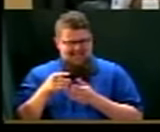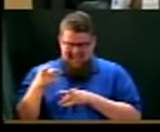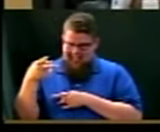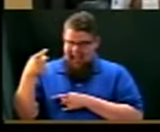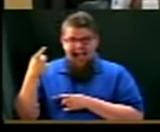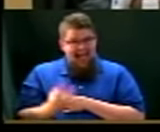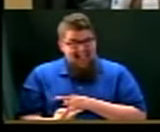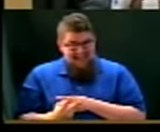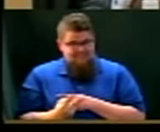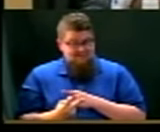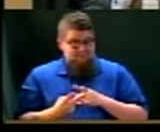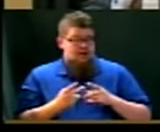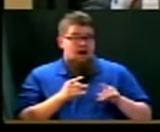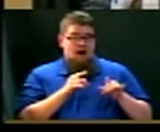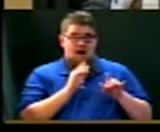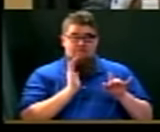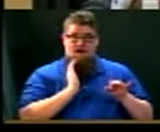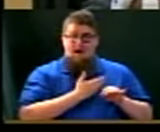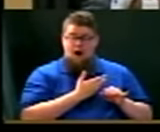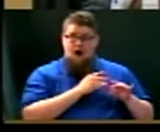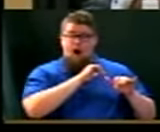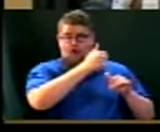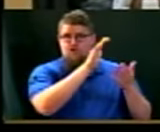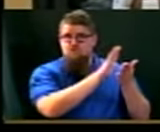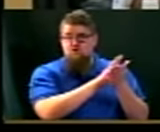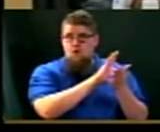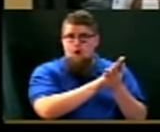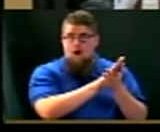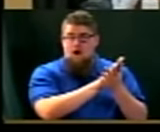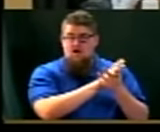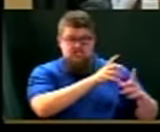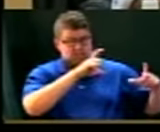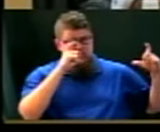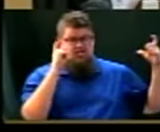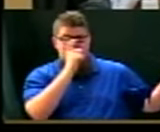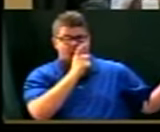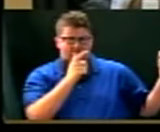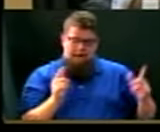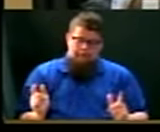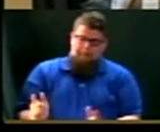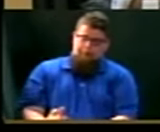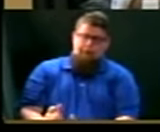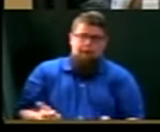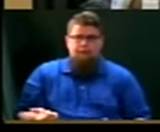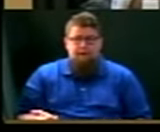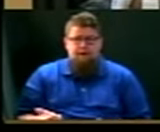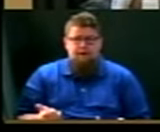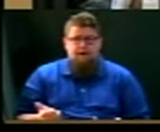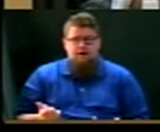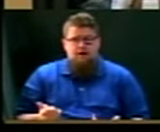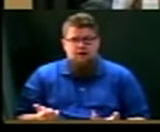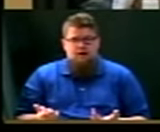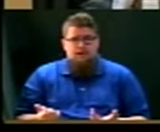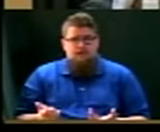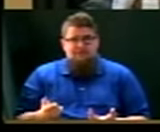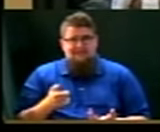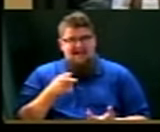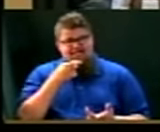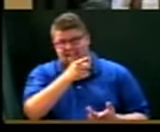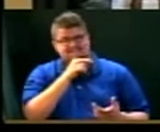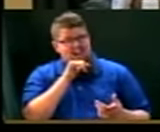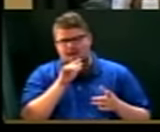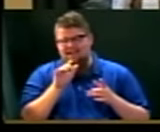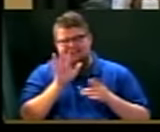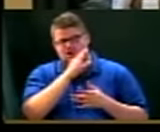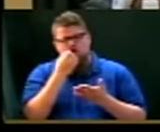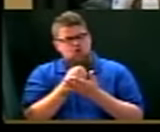what other schools that have not scored so low